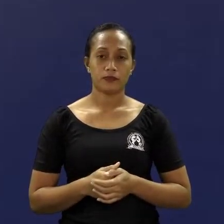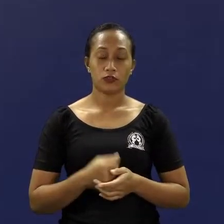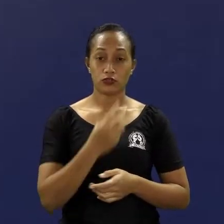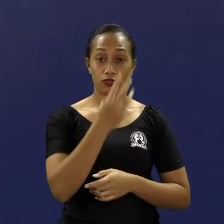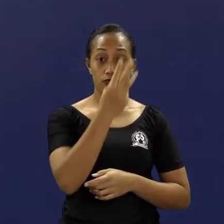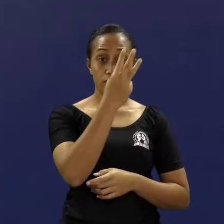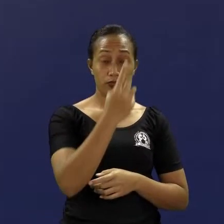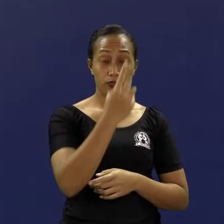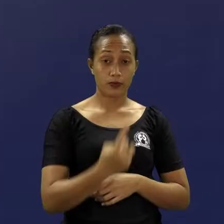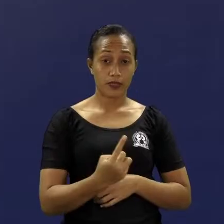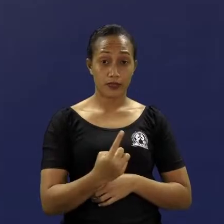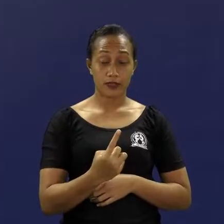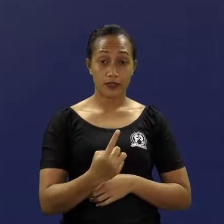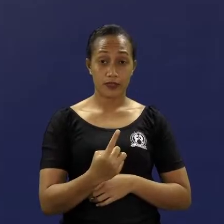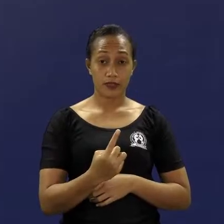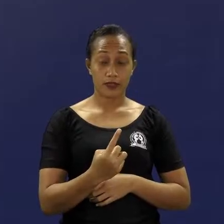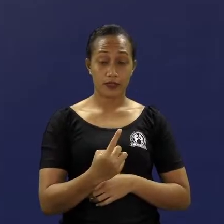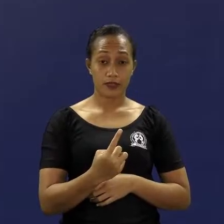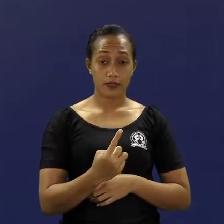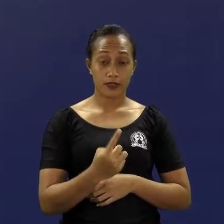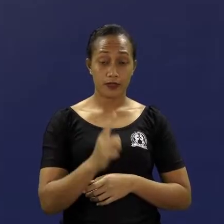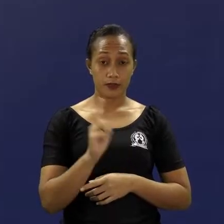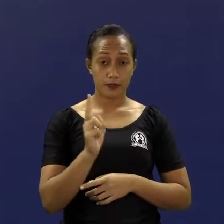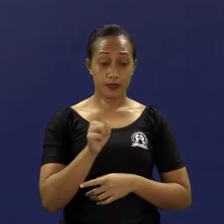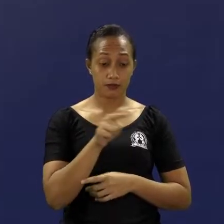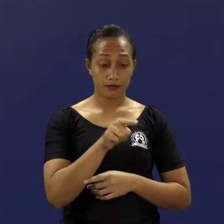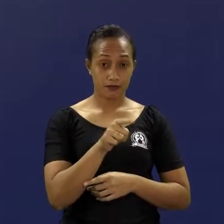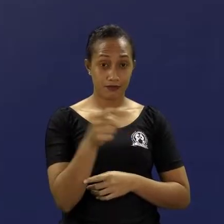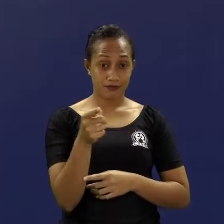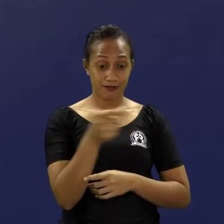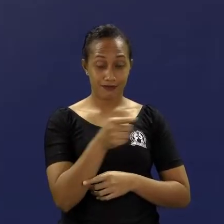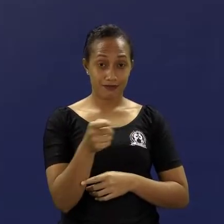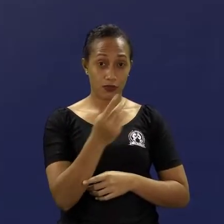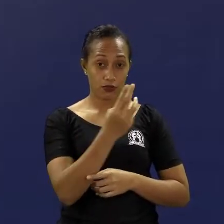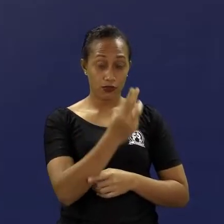3, 1 gives us these 3.